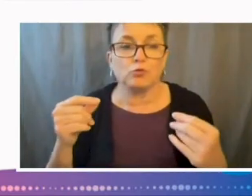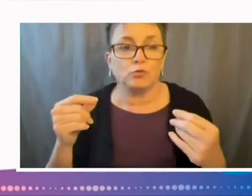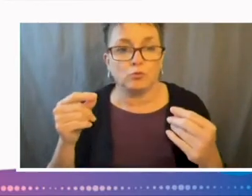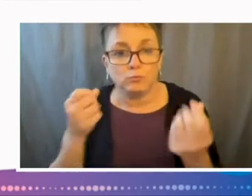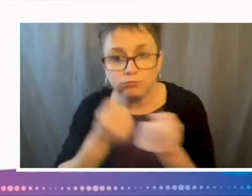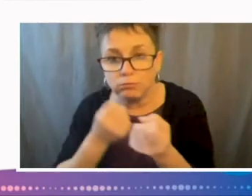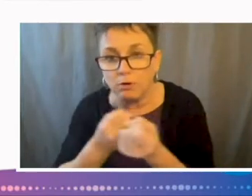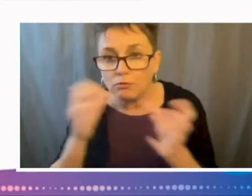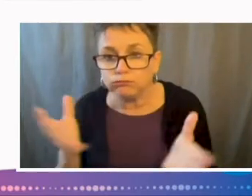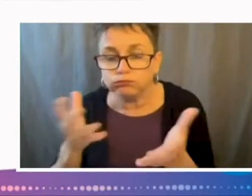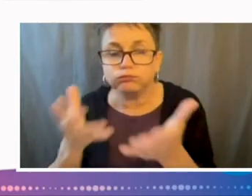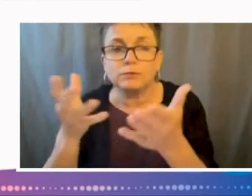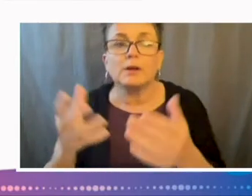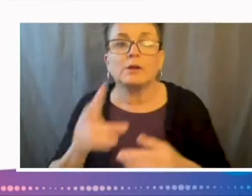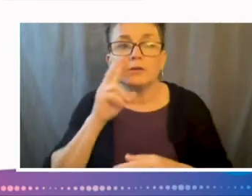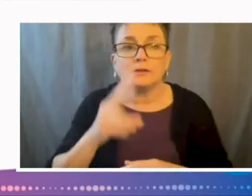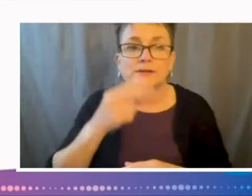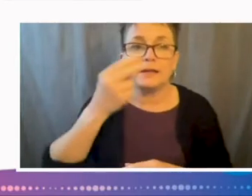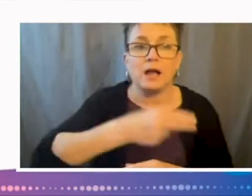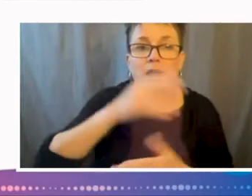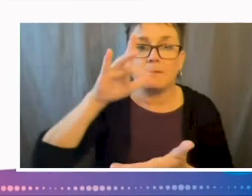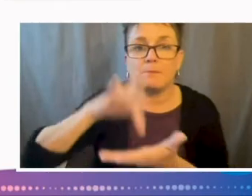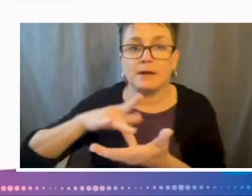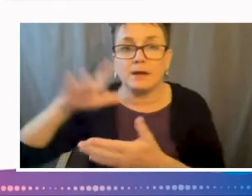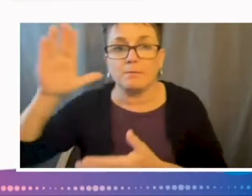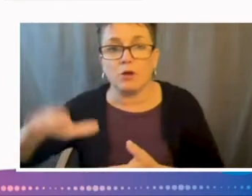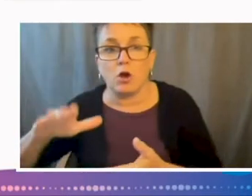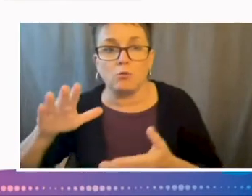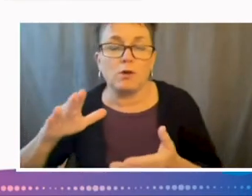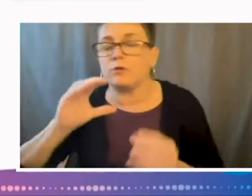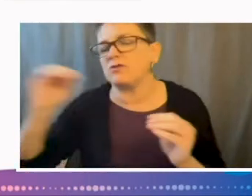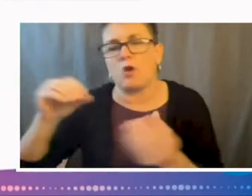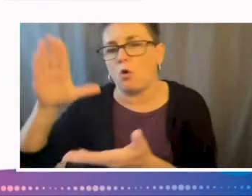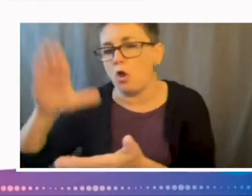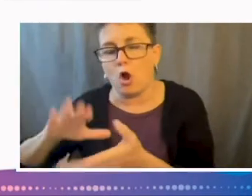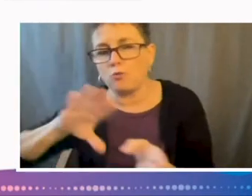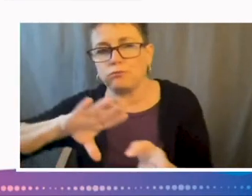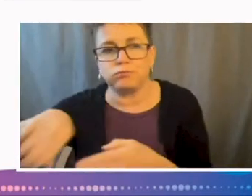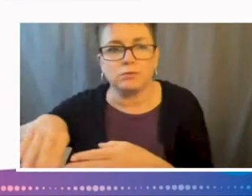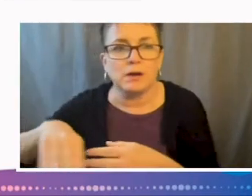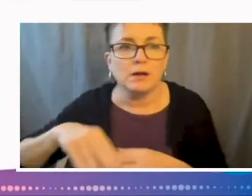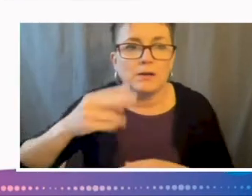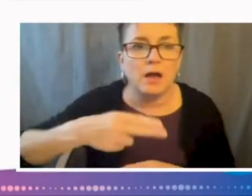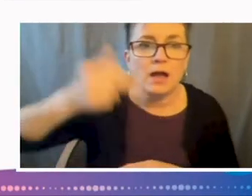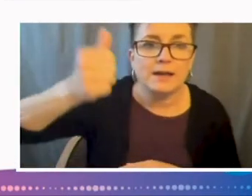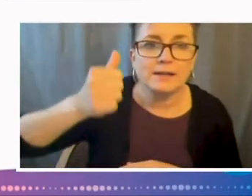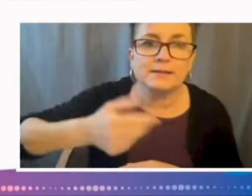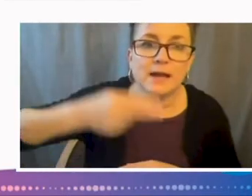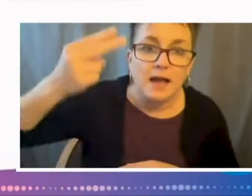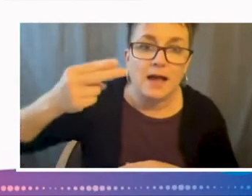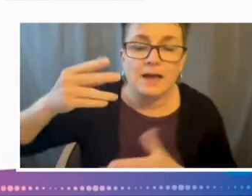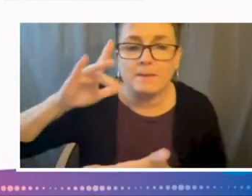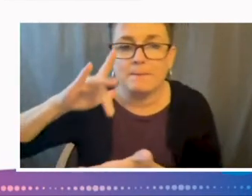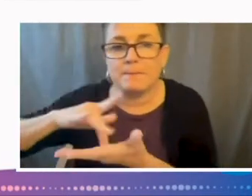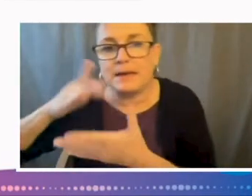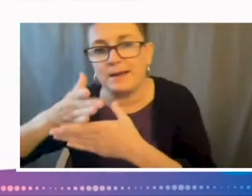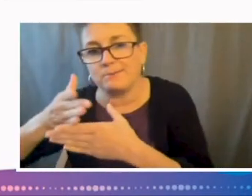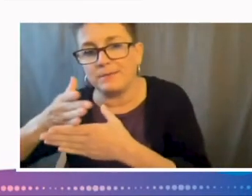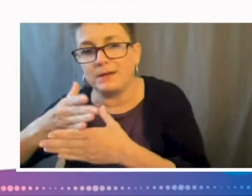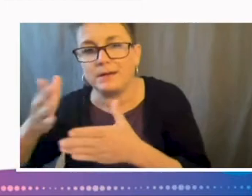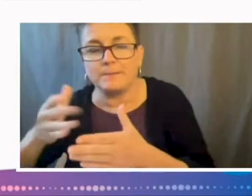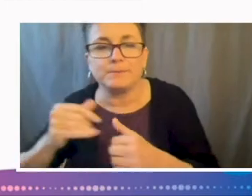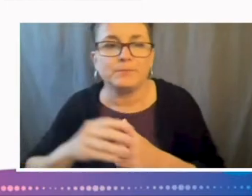highest, high, and medium, we have no low priorities. But equity, inclusion, accessibility, and social sustainability are